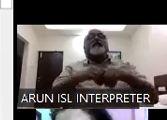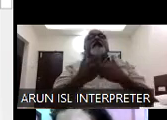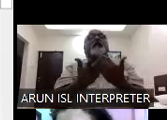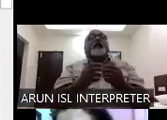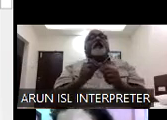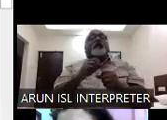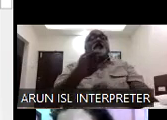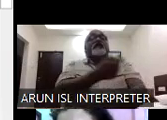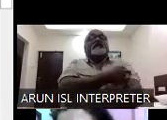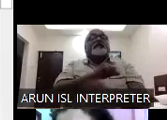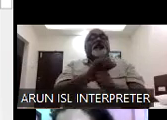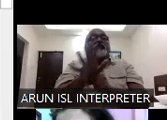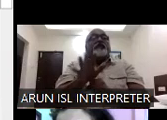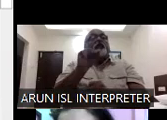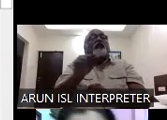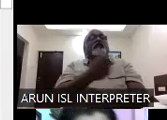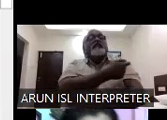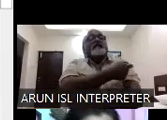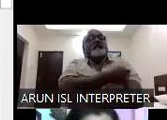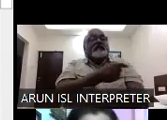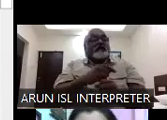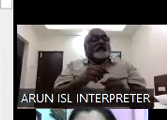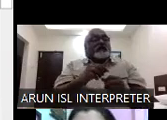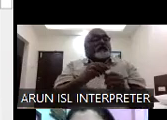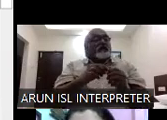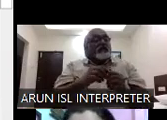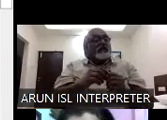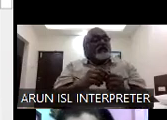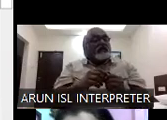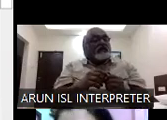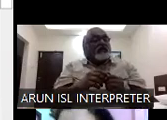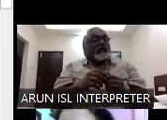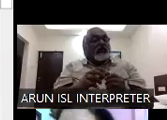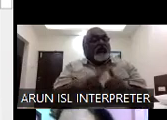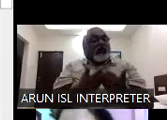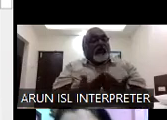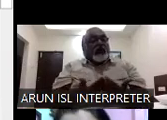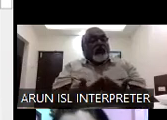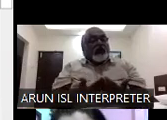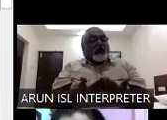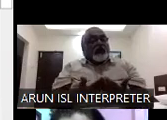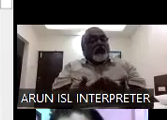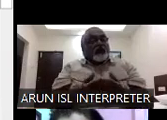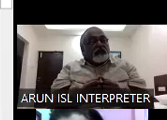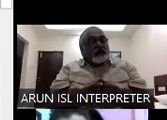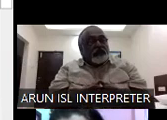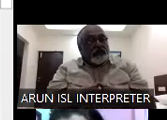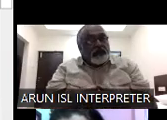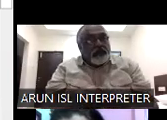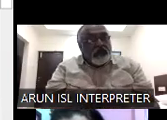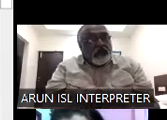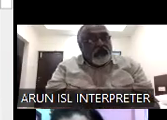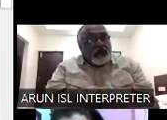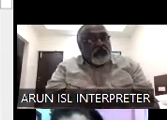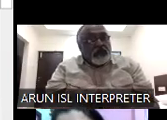be treated in an urgency, and how this vaccination is required for people with disability,